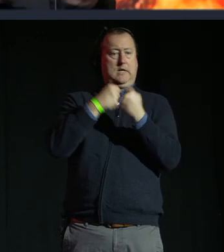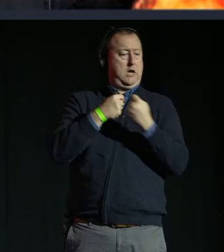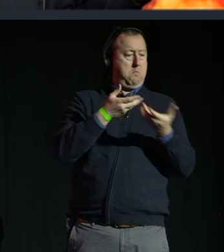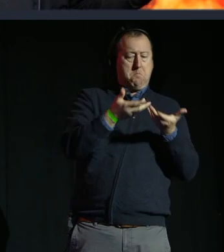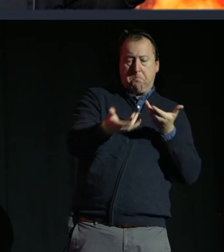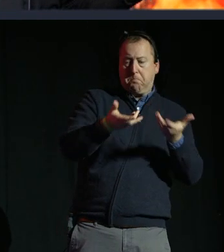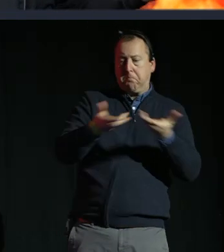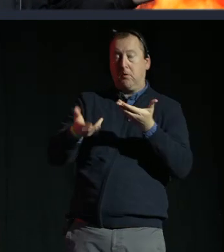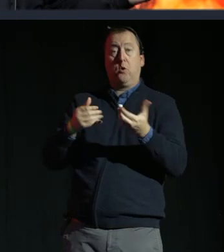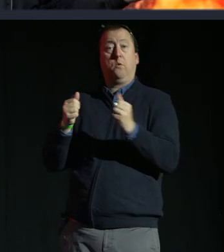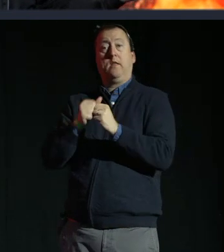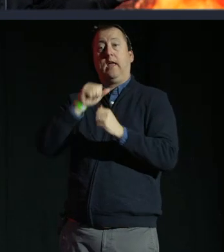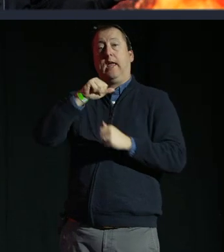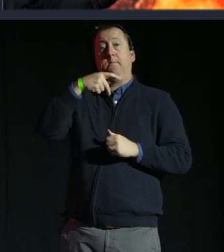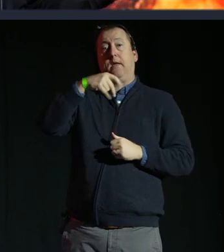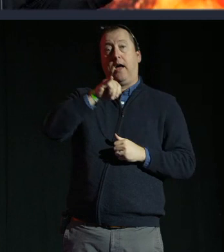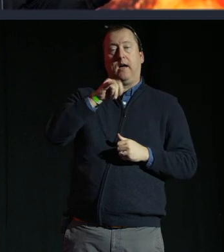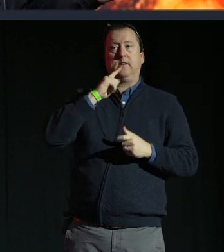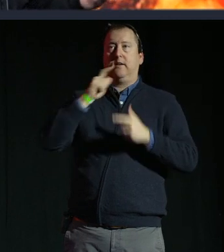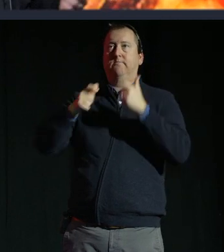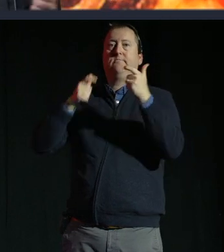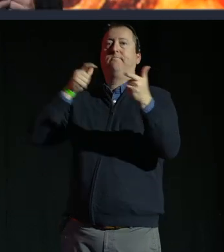by APIs instead of Gantt charts.